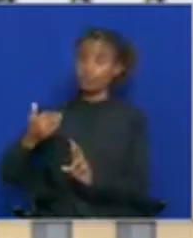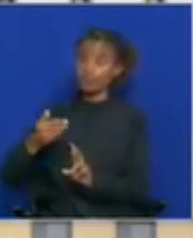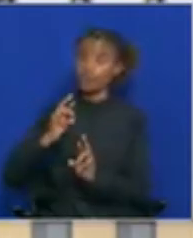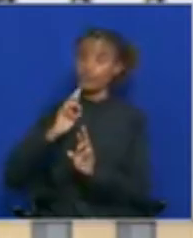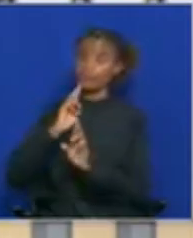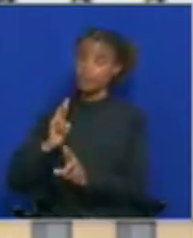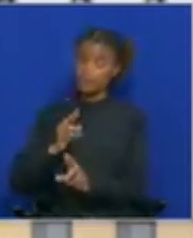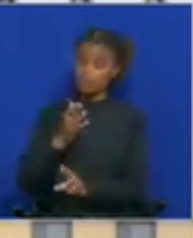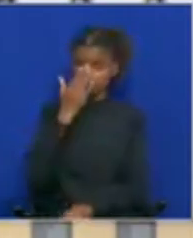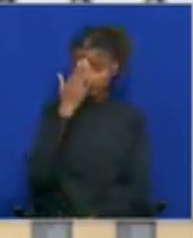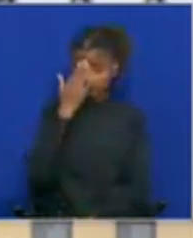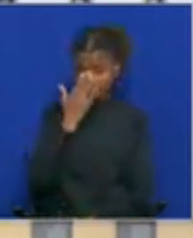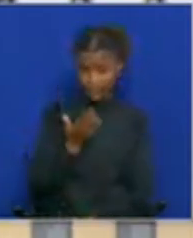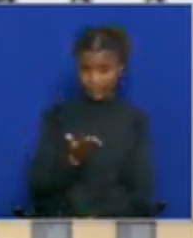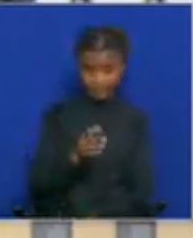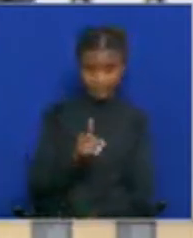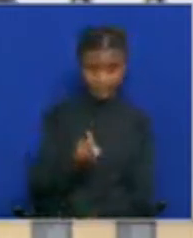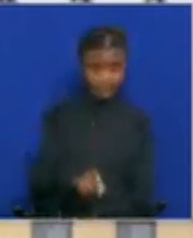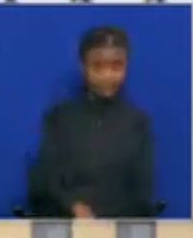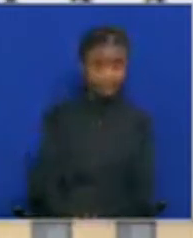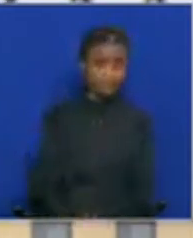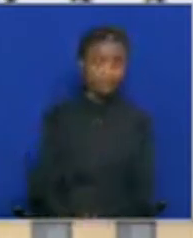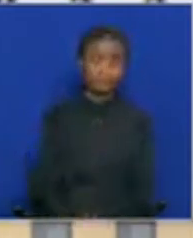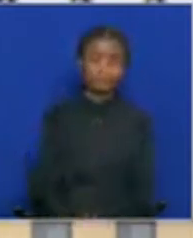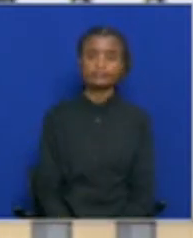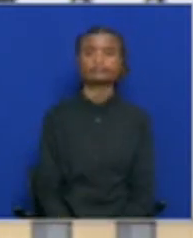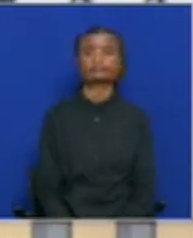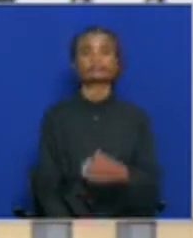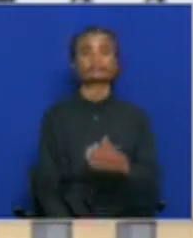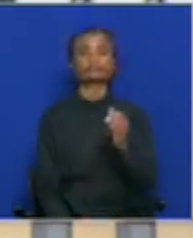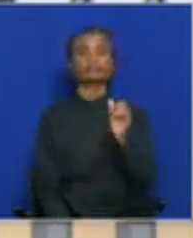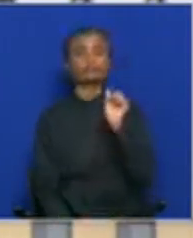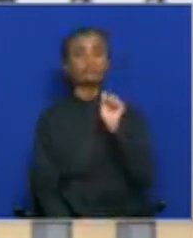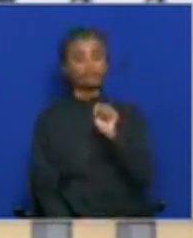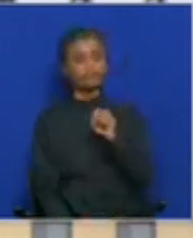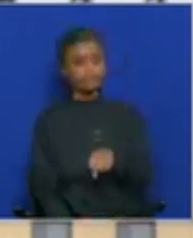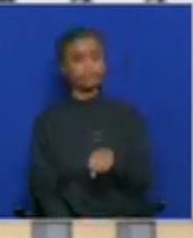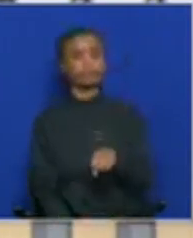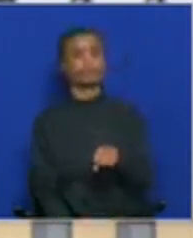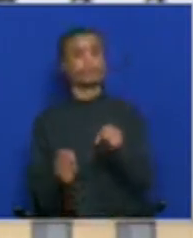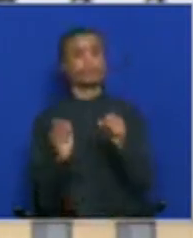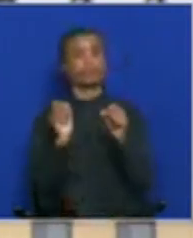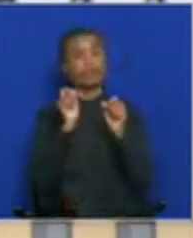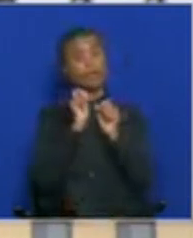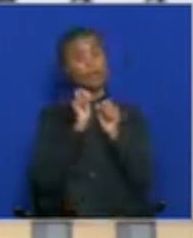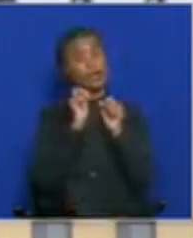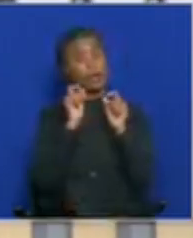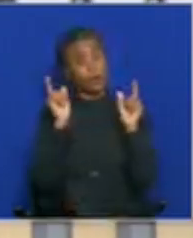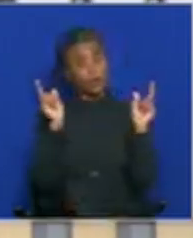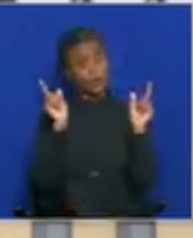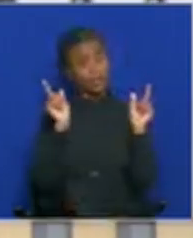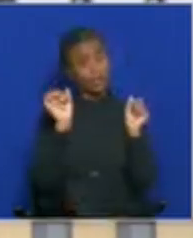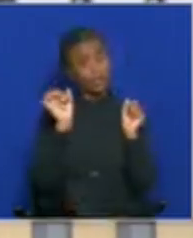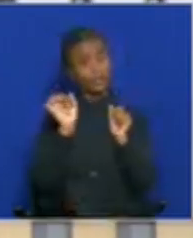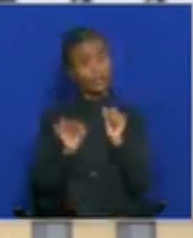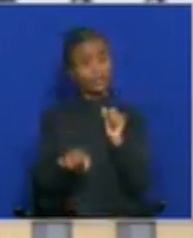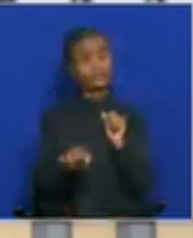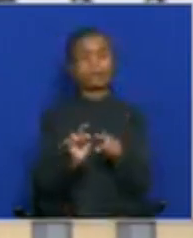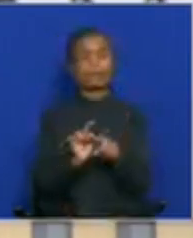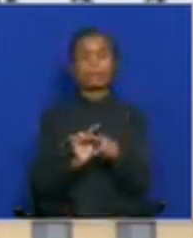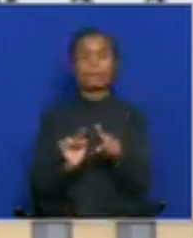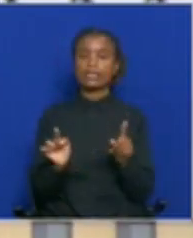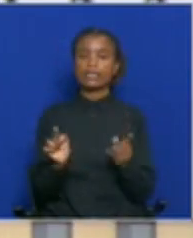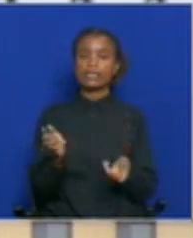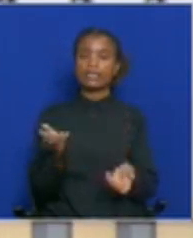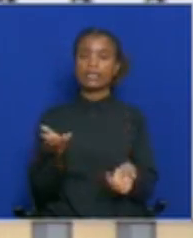experience? I'm aware, but it will be maybe an issue of, the way I understand